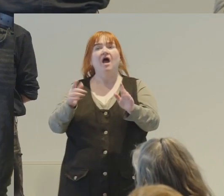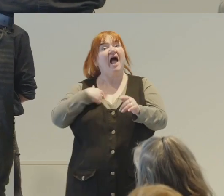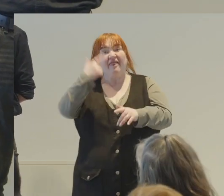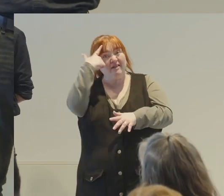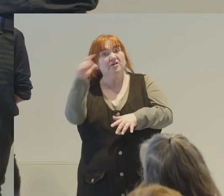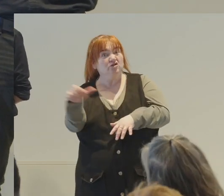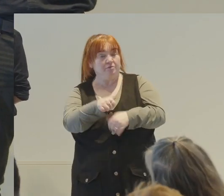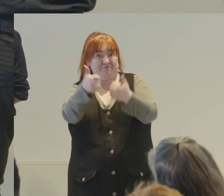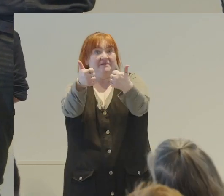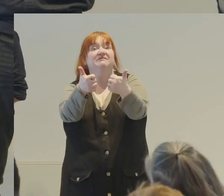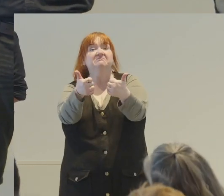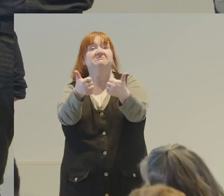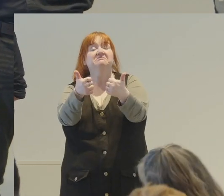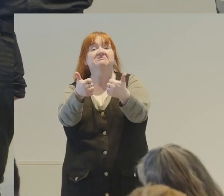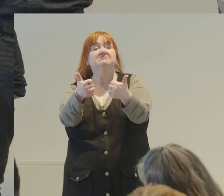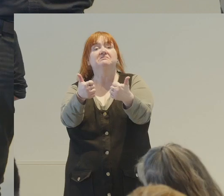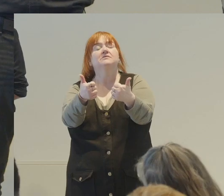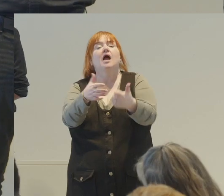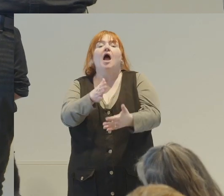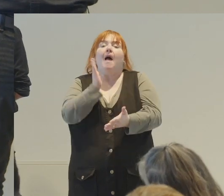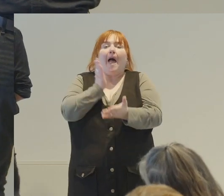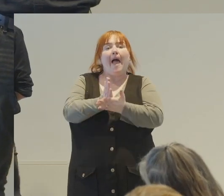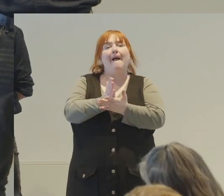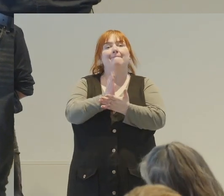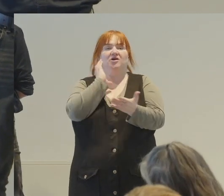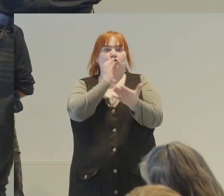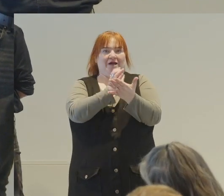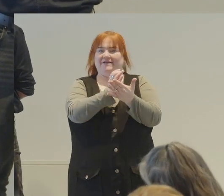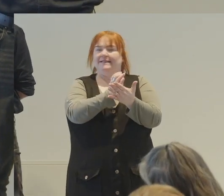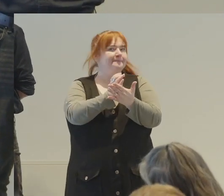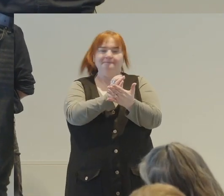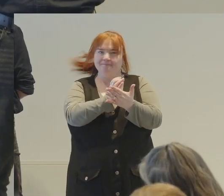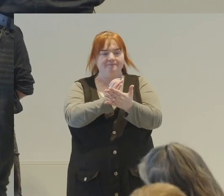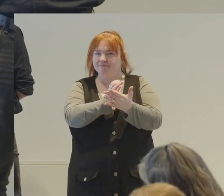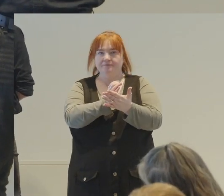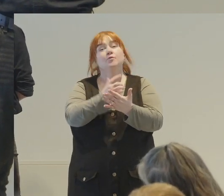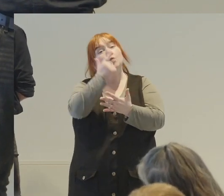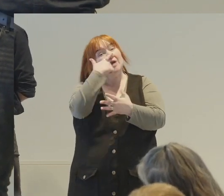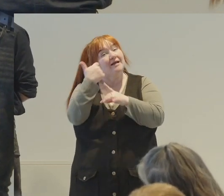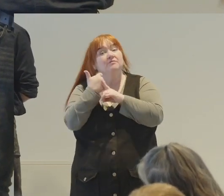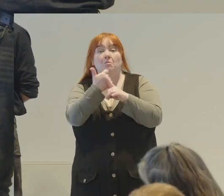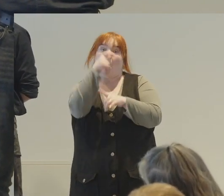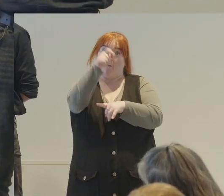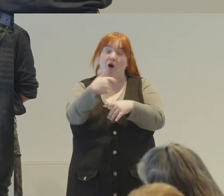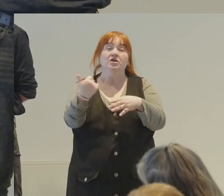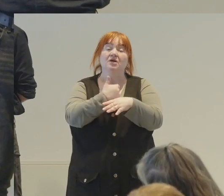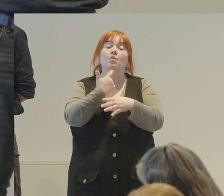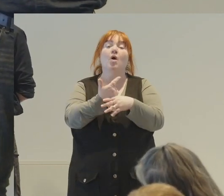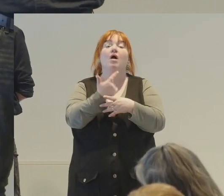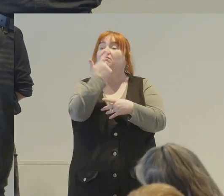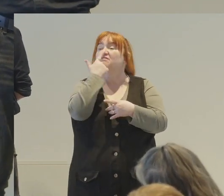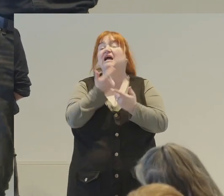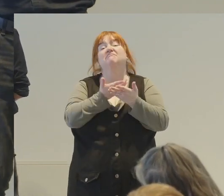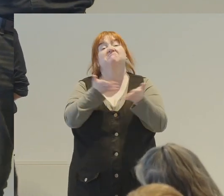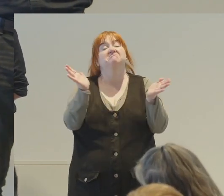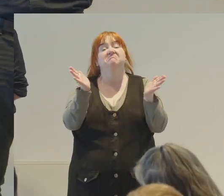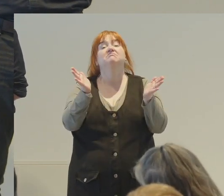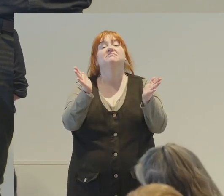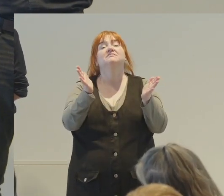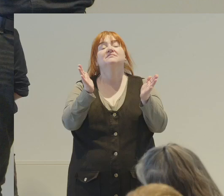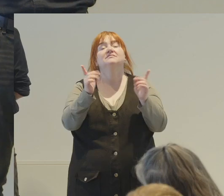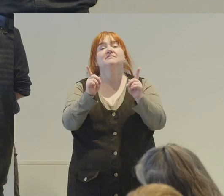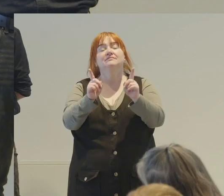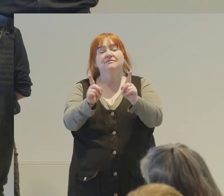fine. You do not need to be a charity to support somebody in work. It's easier to make it clear